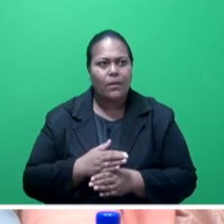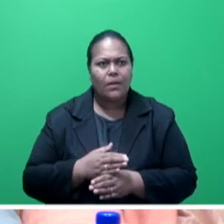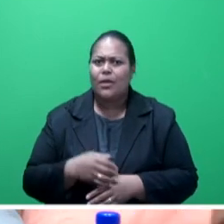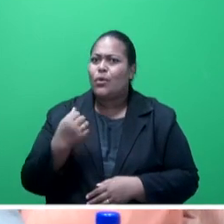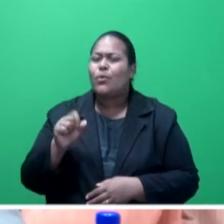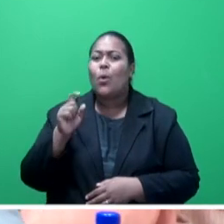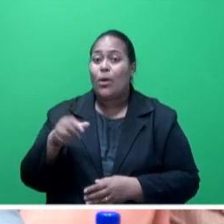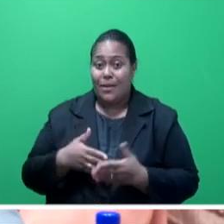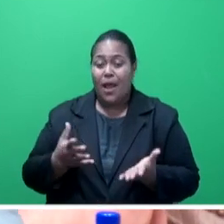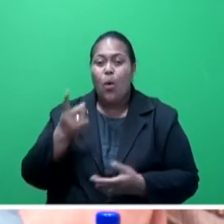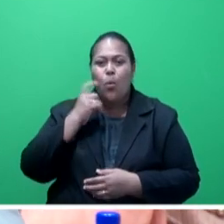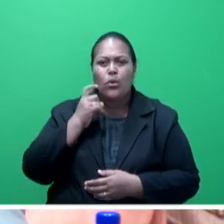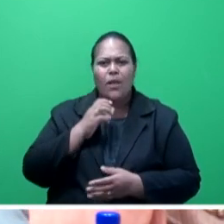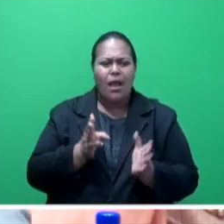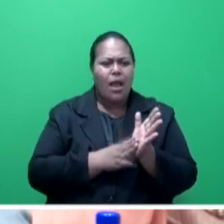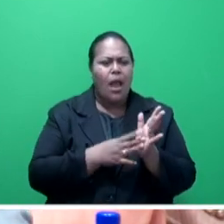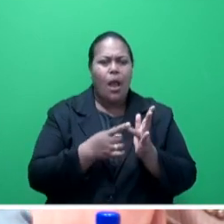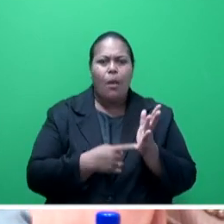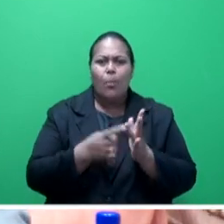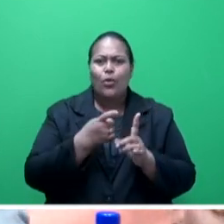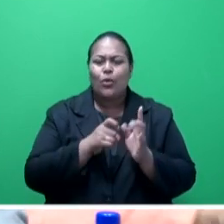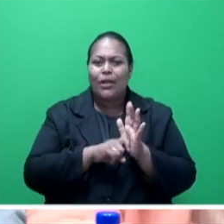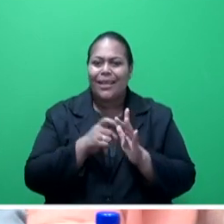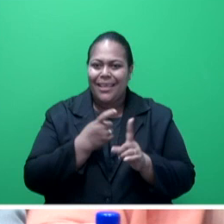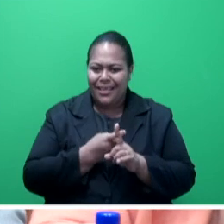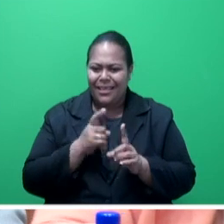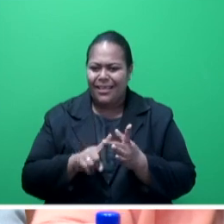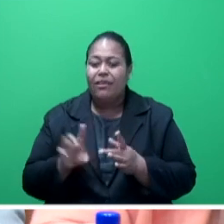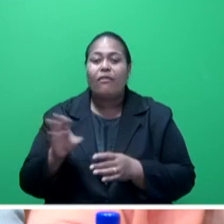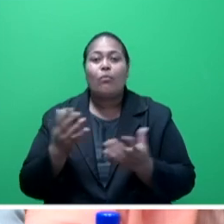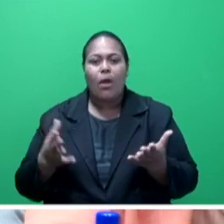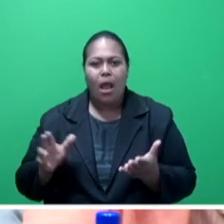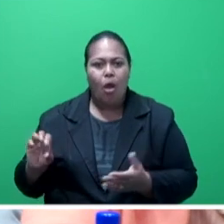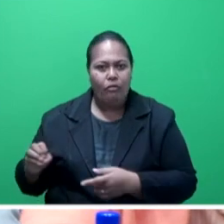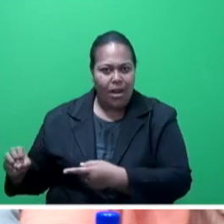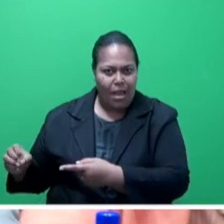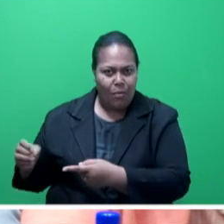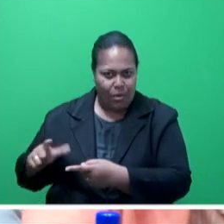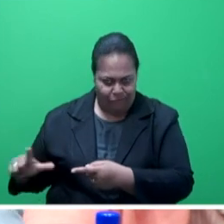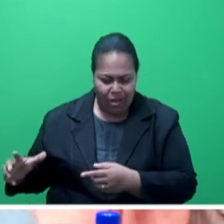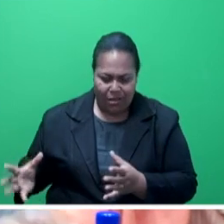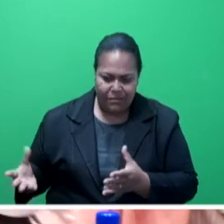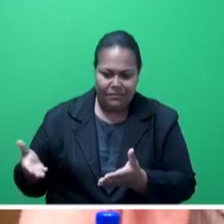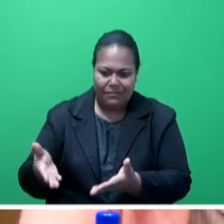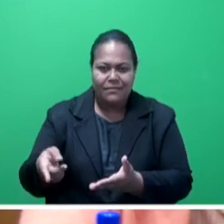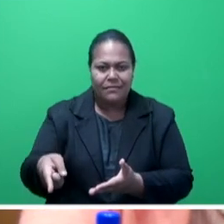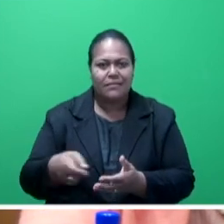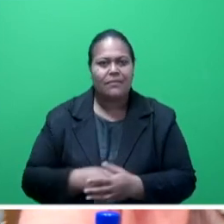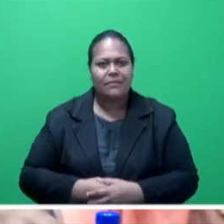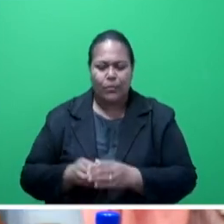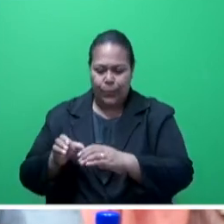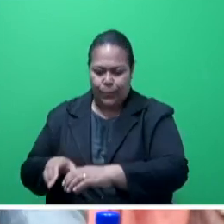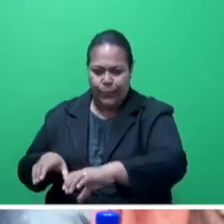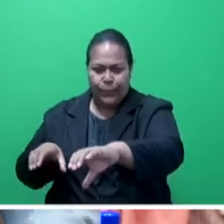is sourced from Ovalau. From Navoloa comes under the sea, and now all the villages in Moturiki are getting this water. That project is about to